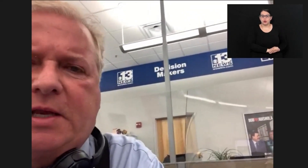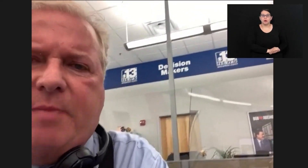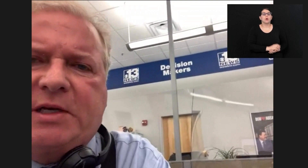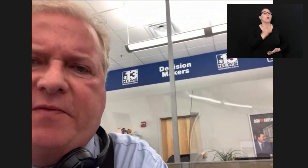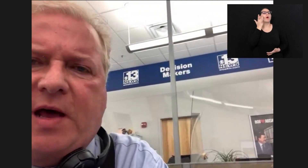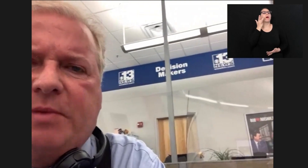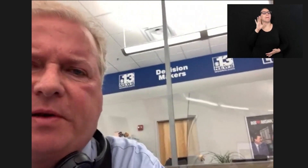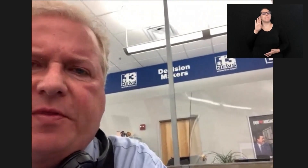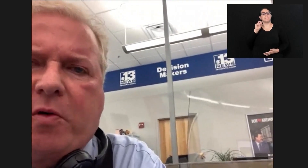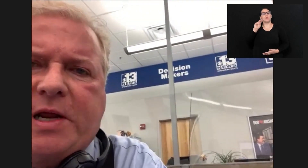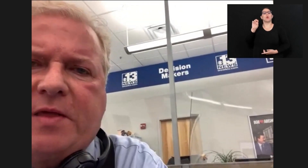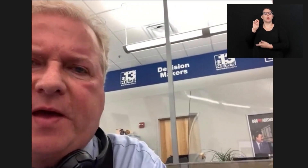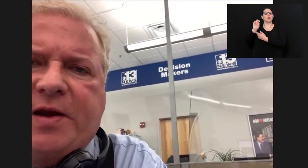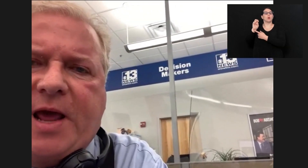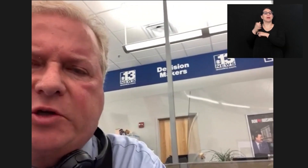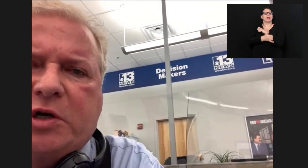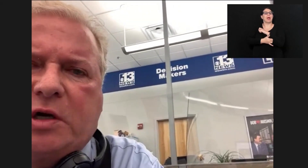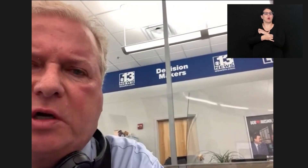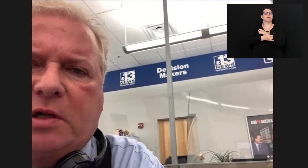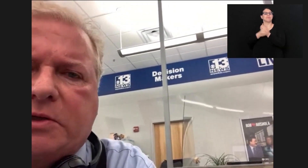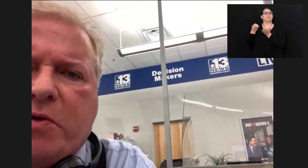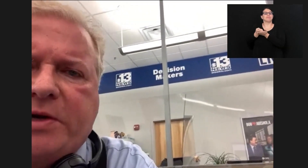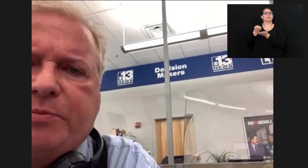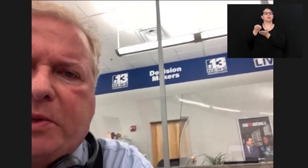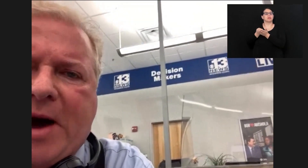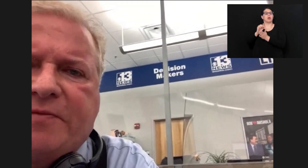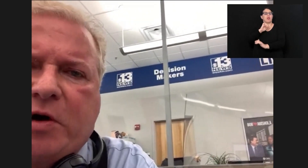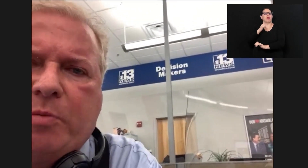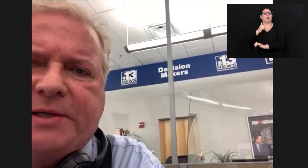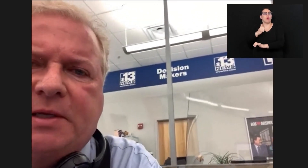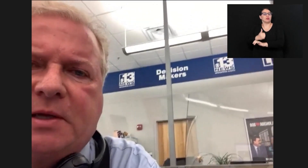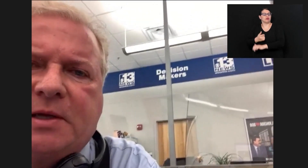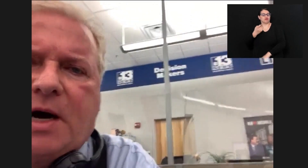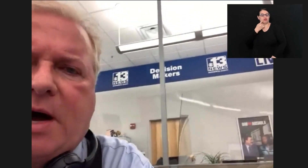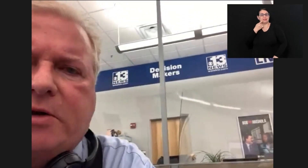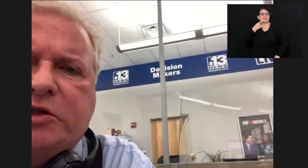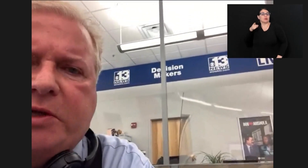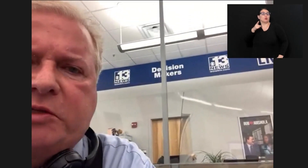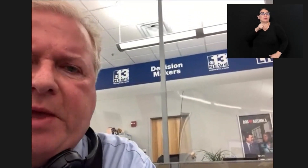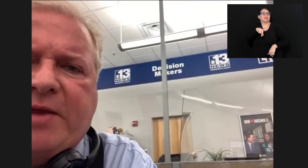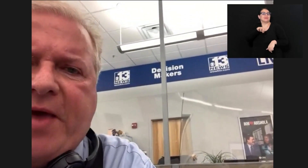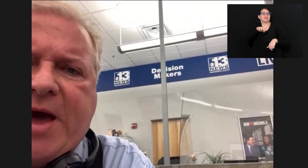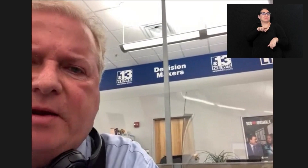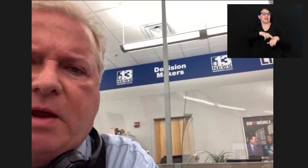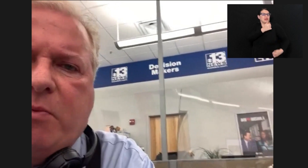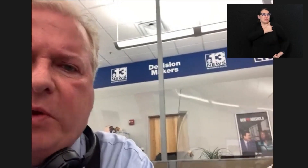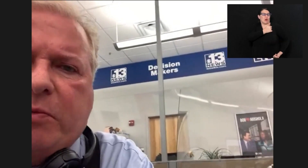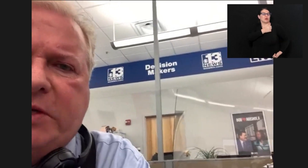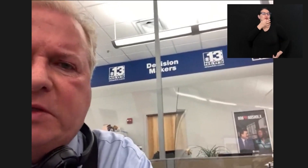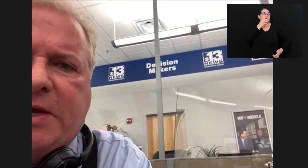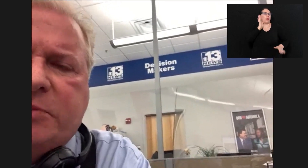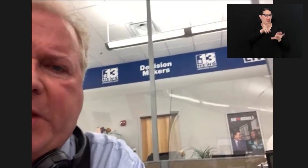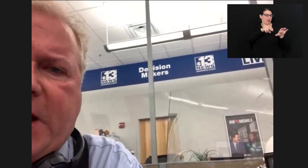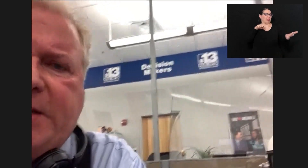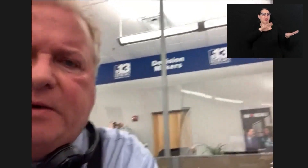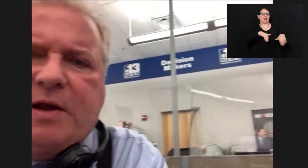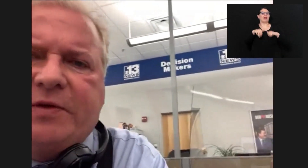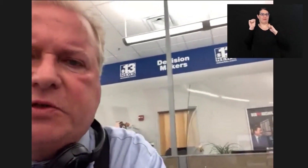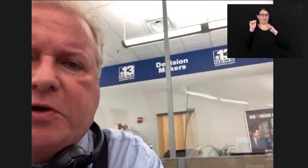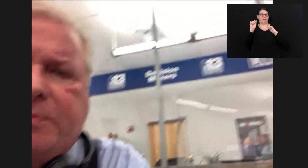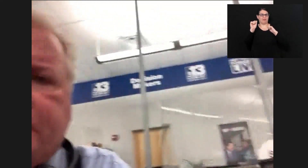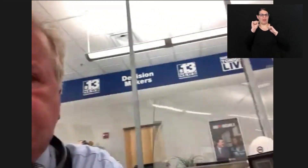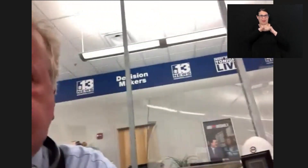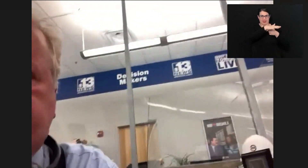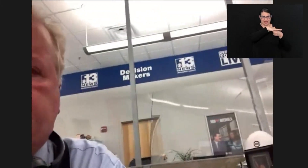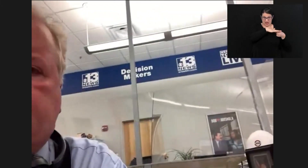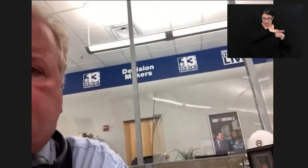County Economic Development Authority that the National Guard is going to pull out of Hobart. Could you explain that and what the reasoning is behind it, if